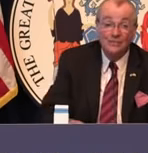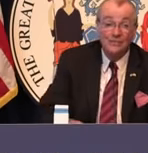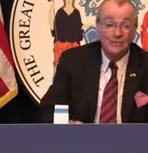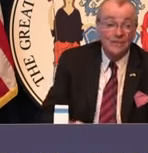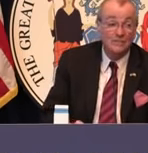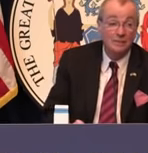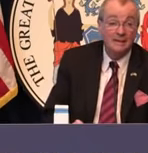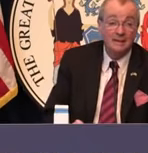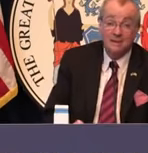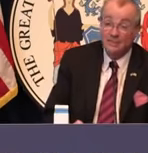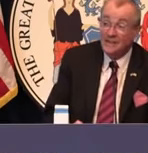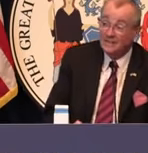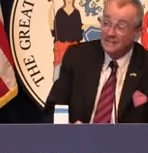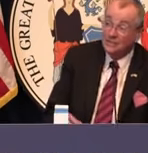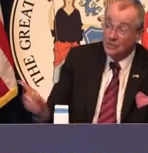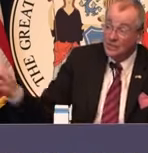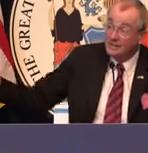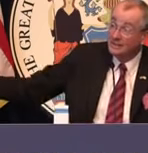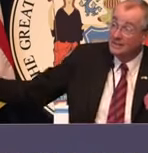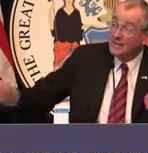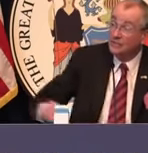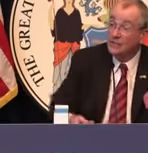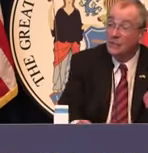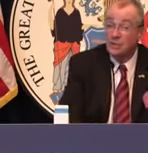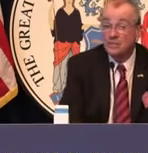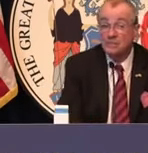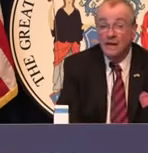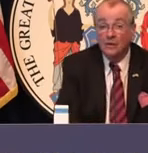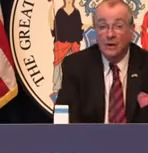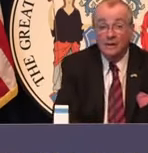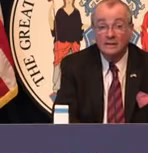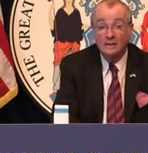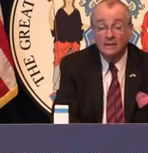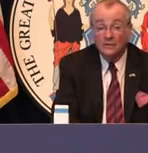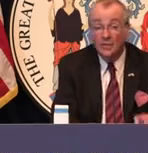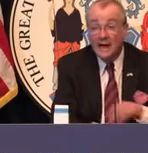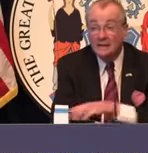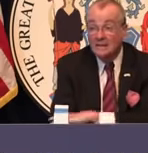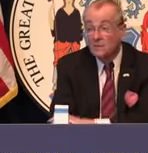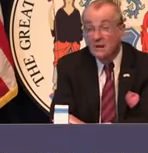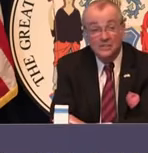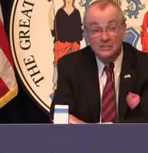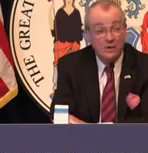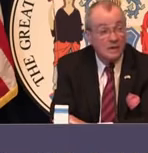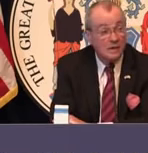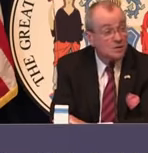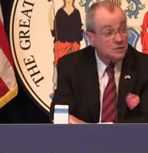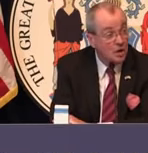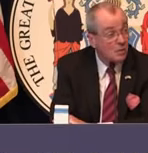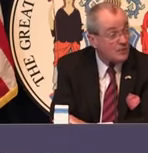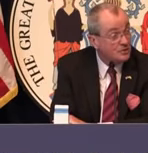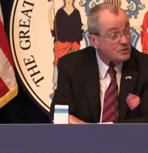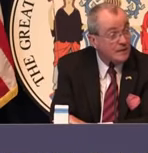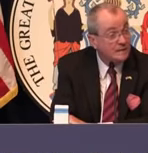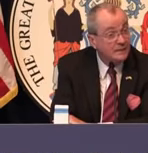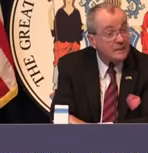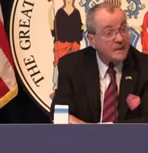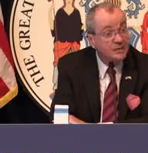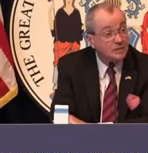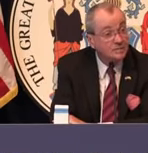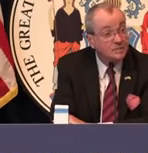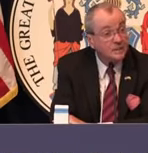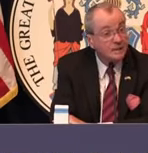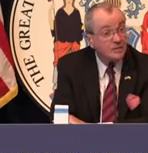in the midst of this pandemic fight, and Judy gets an enormous amount of credit for that. To the best of our knowledge, no other state in